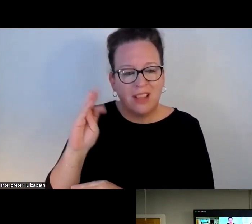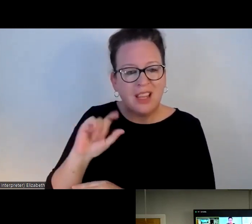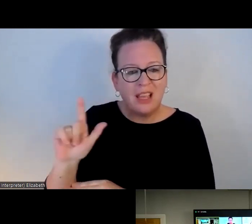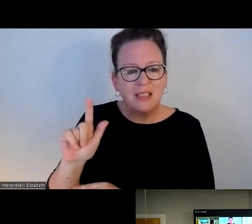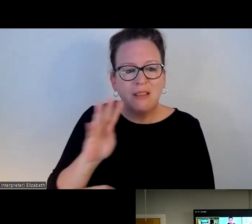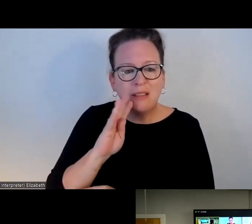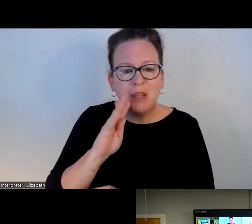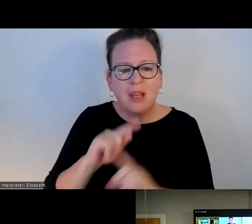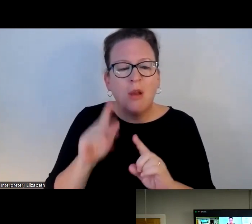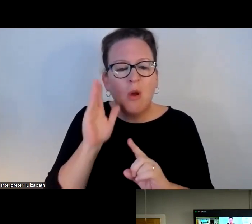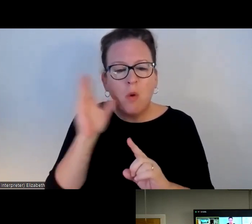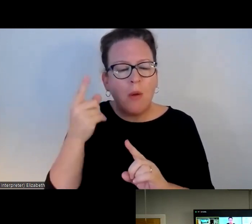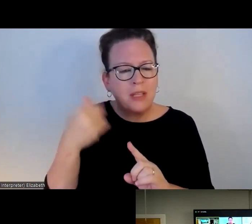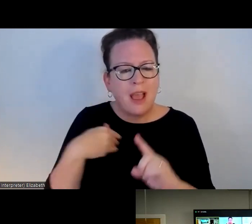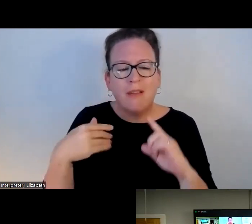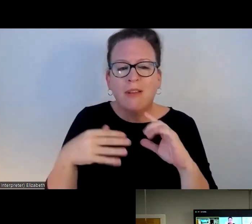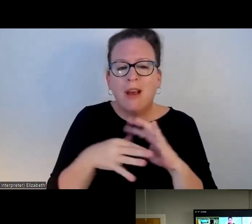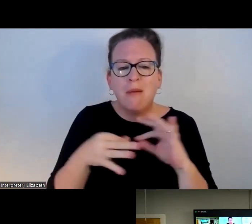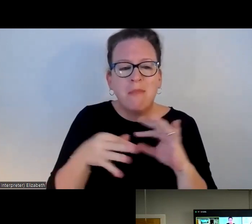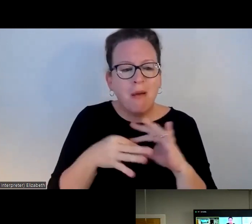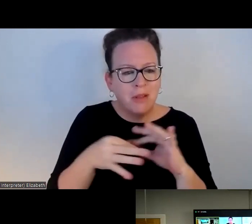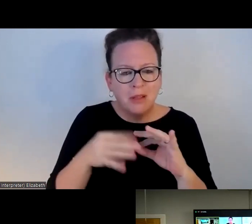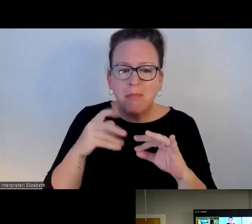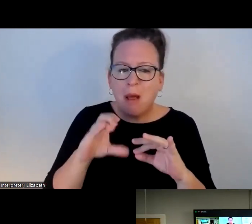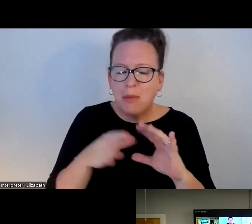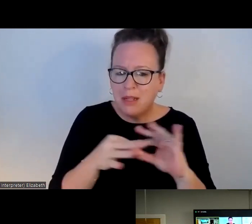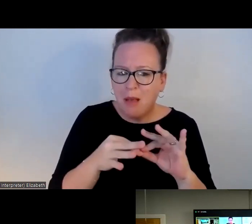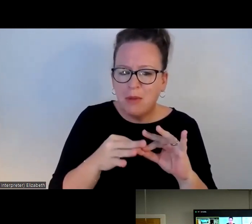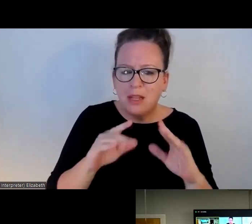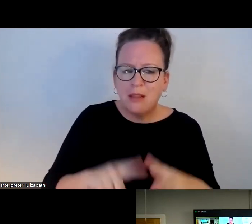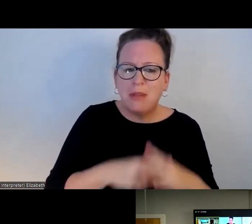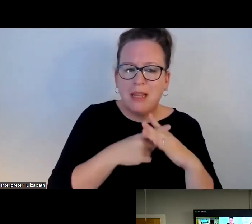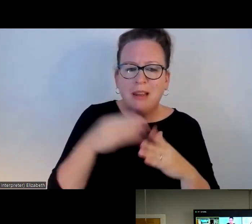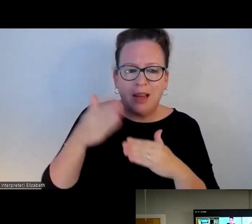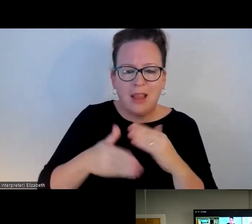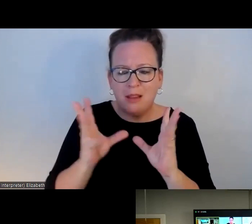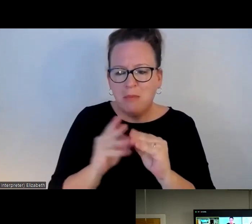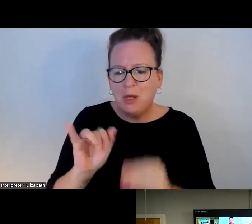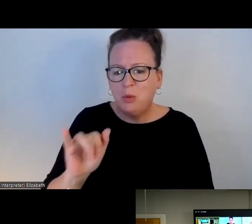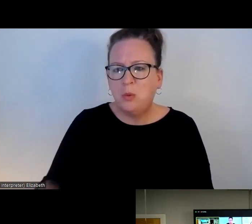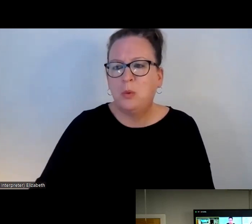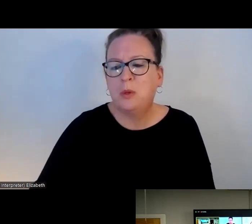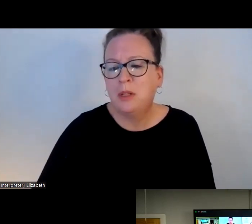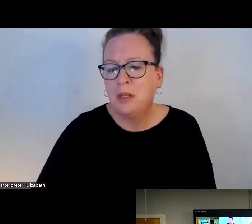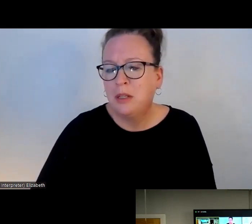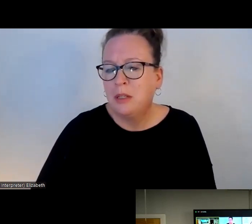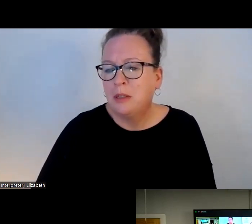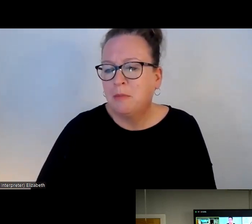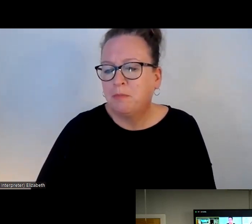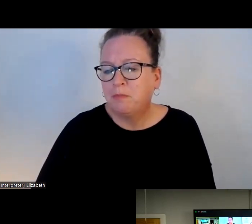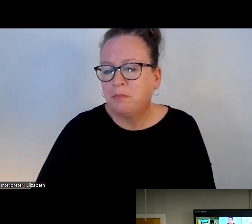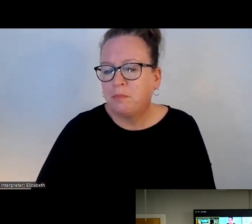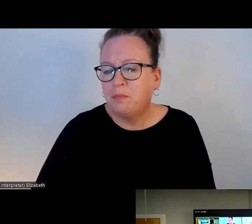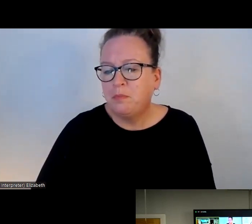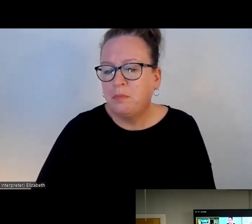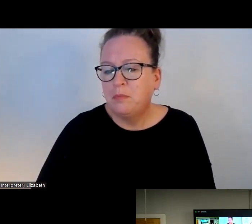the public comment period at the beginning of the meeting and then public comment period at the end of the meeting. Some answers if possible,